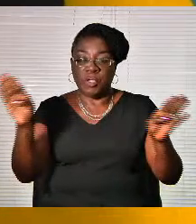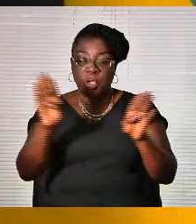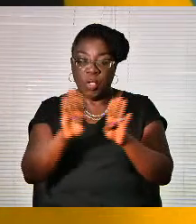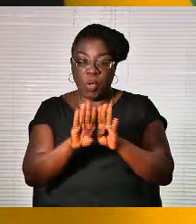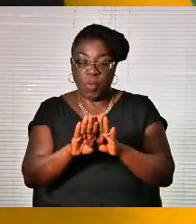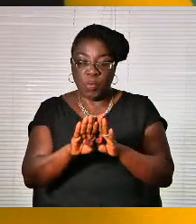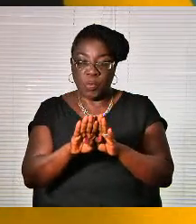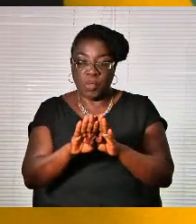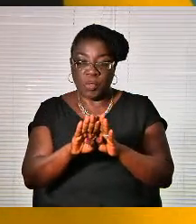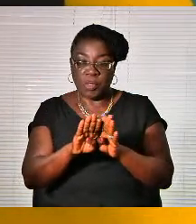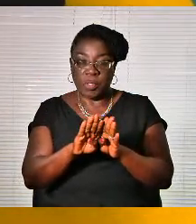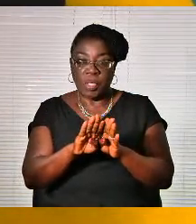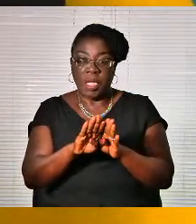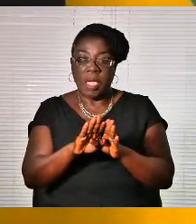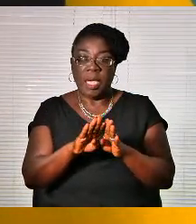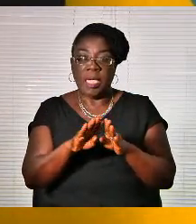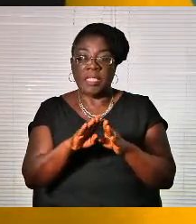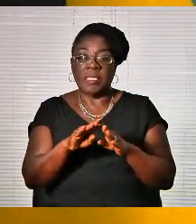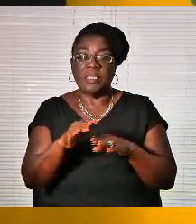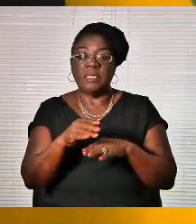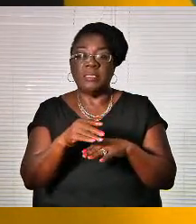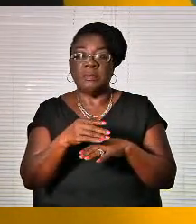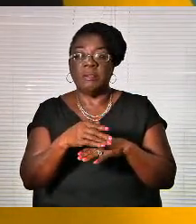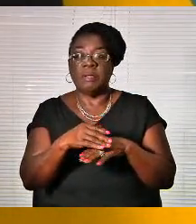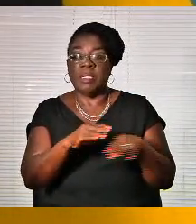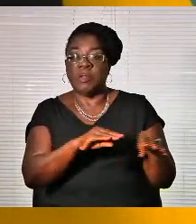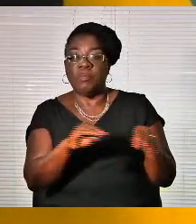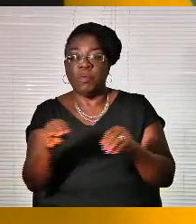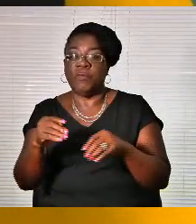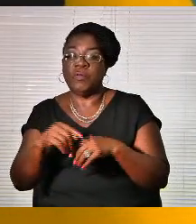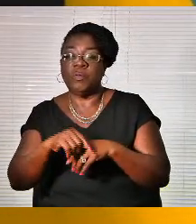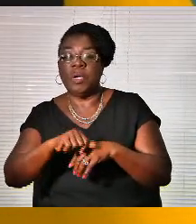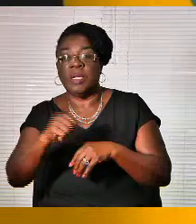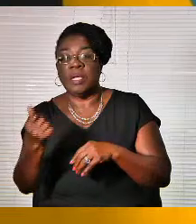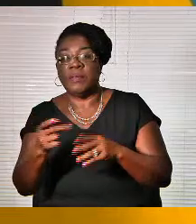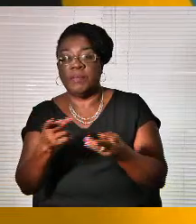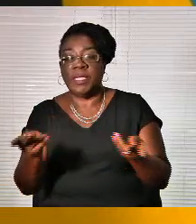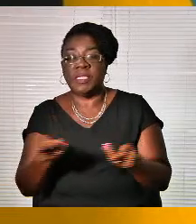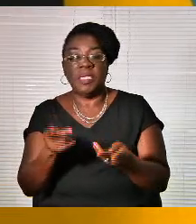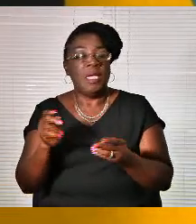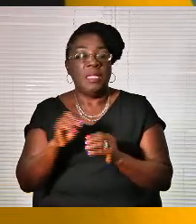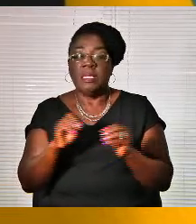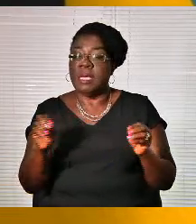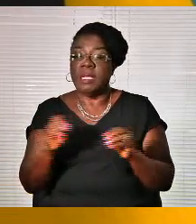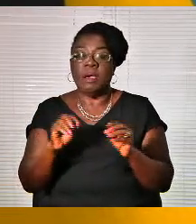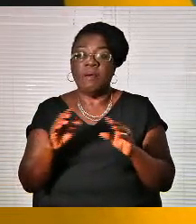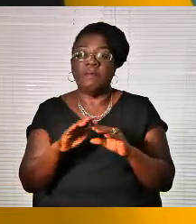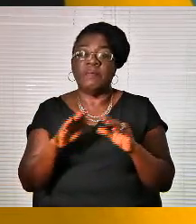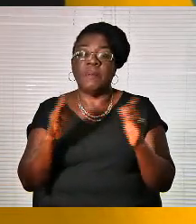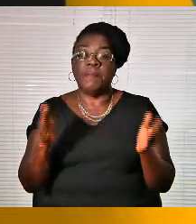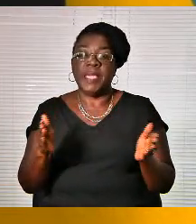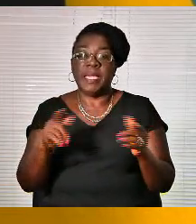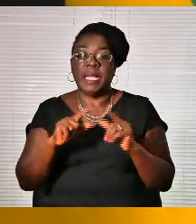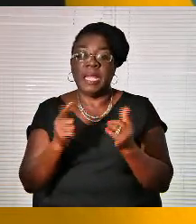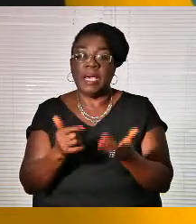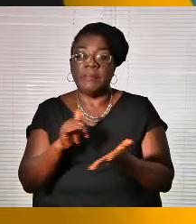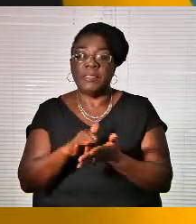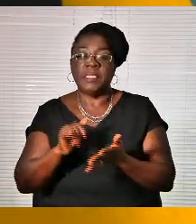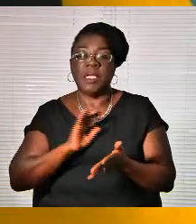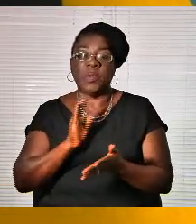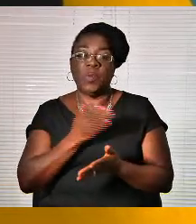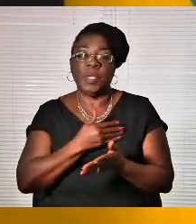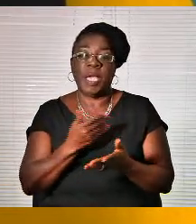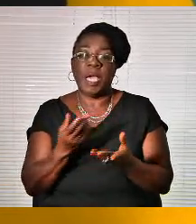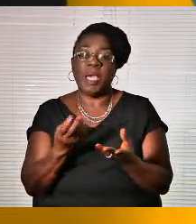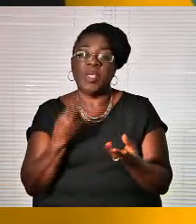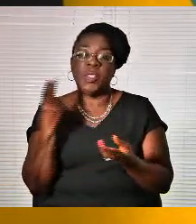to shift samples, certainly, to my knowledge, none of the major labs that we are using, as I would have